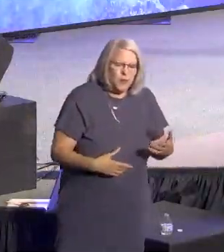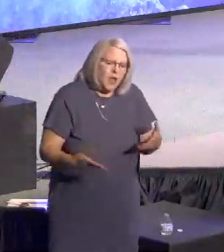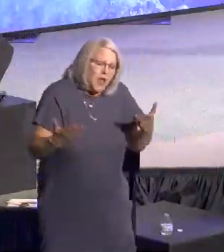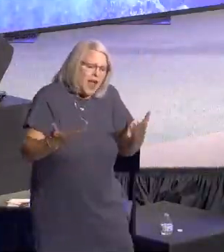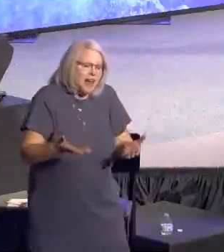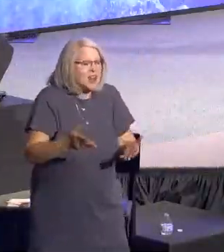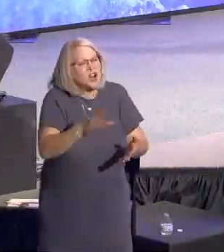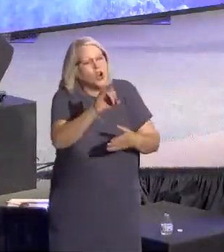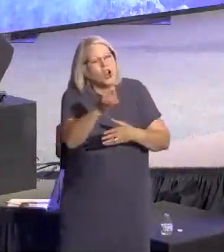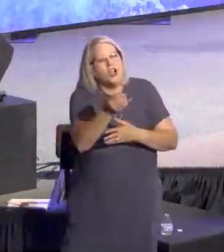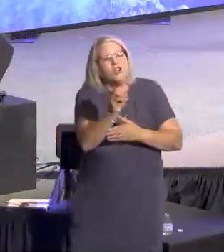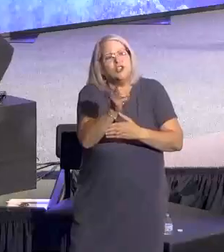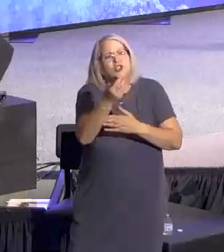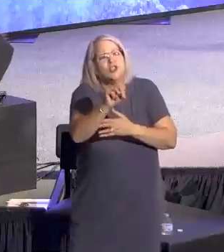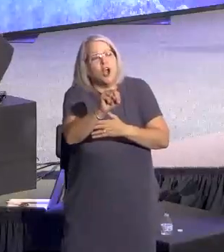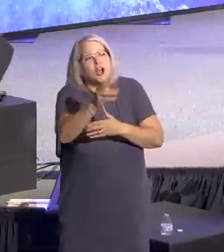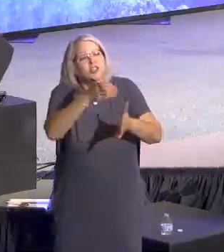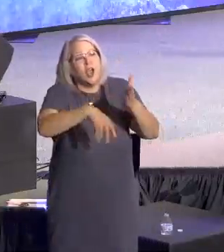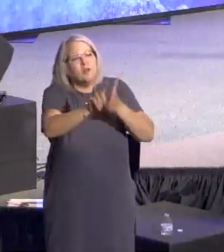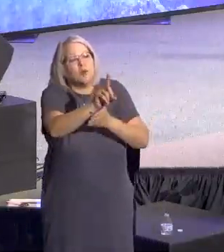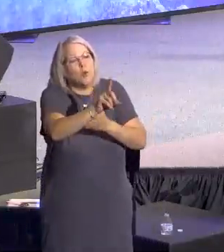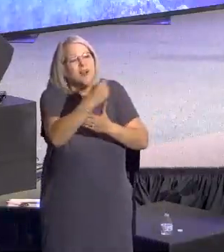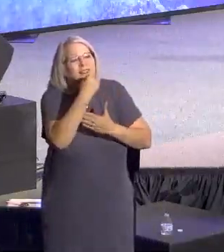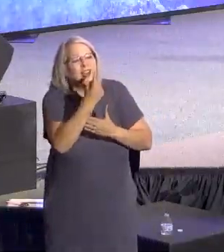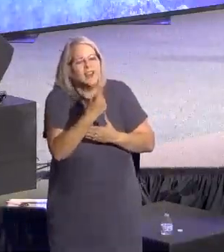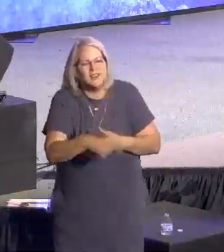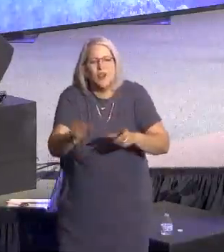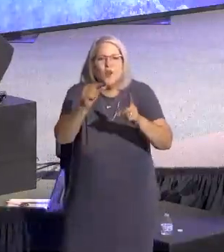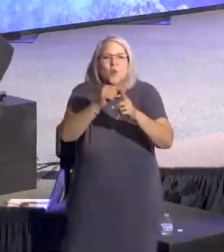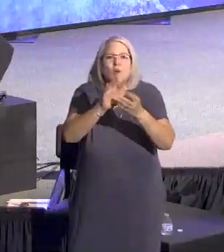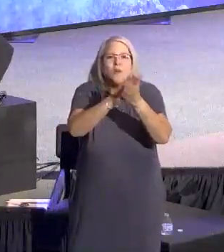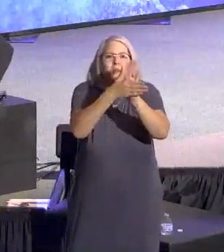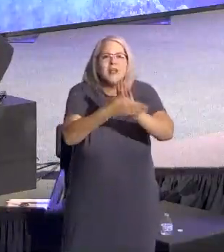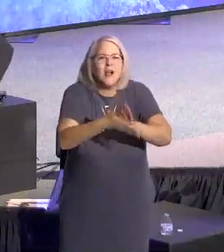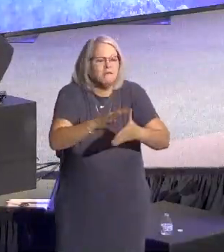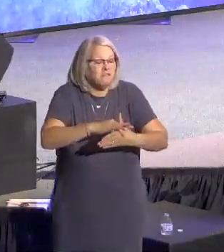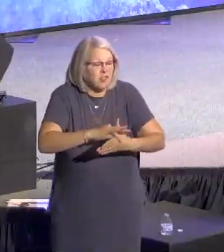what John says in John 1. It says, the word became flesh